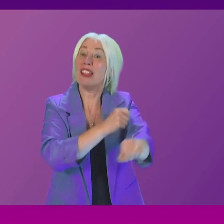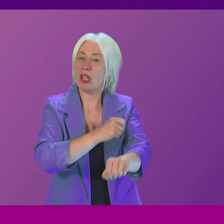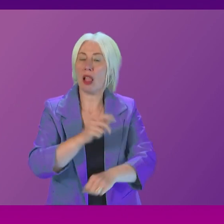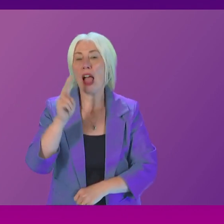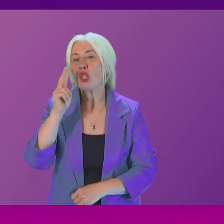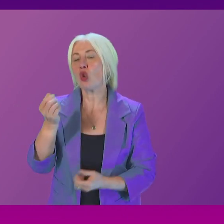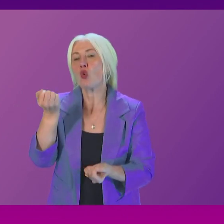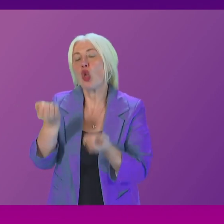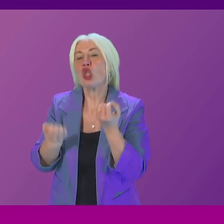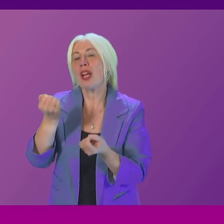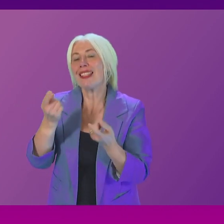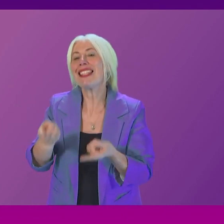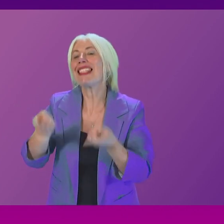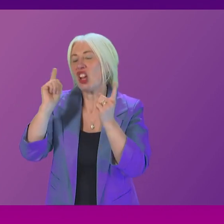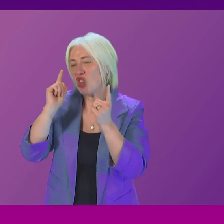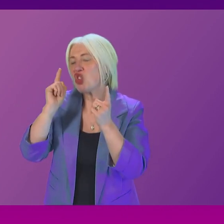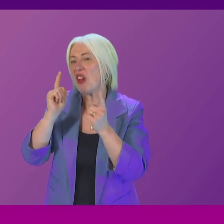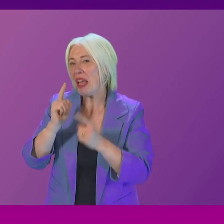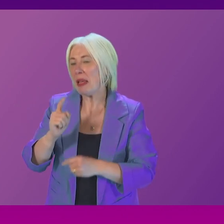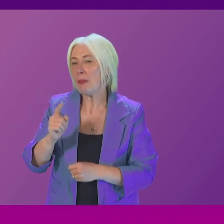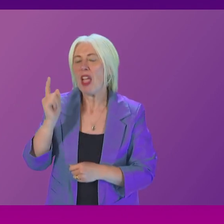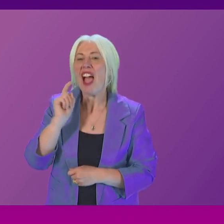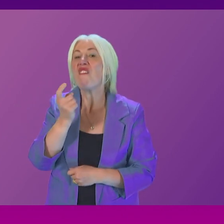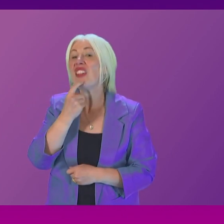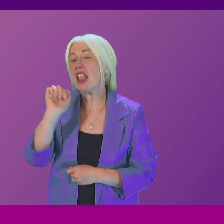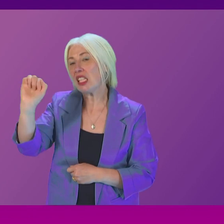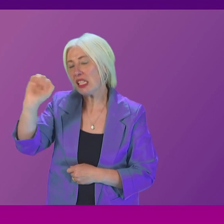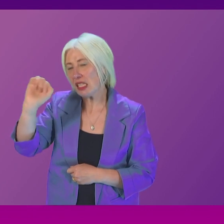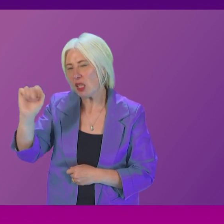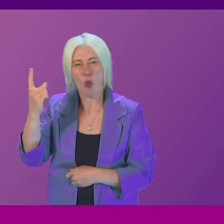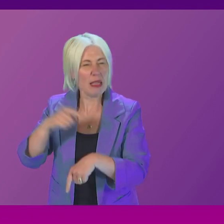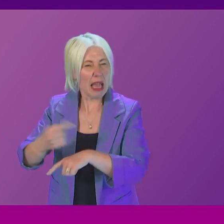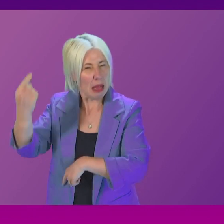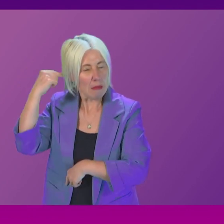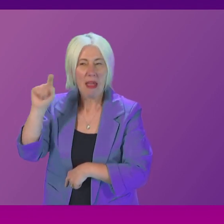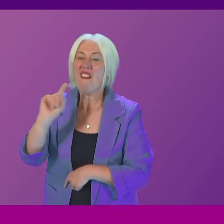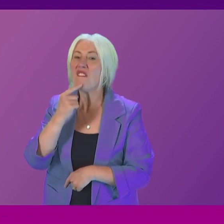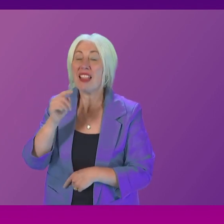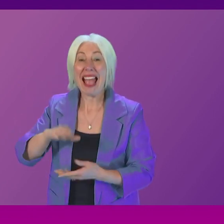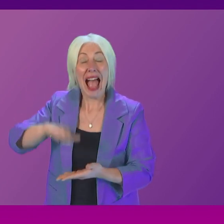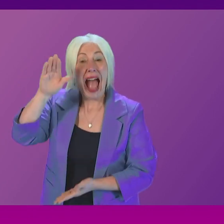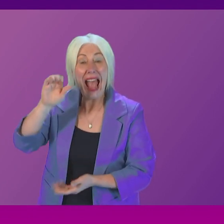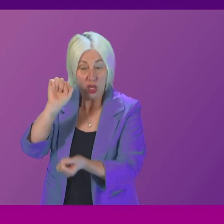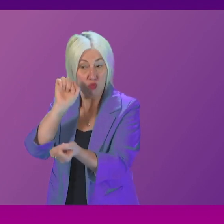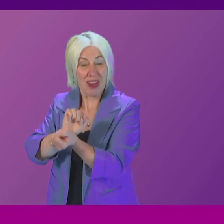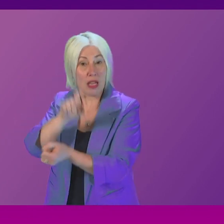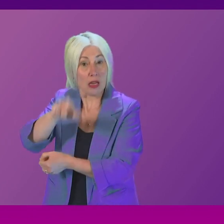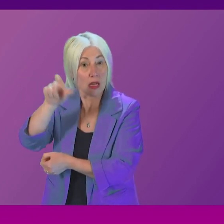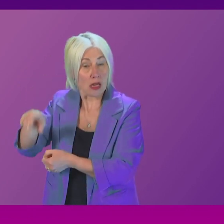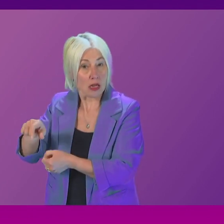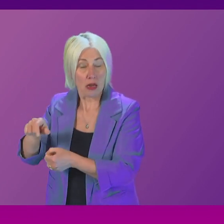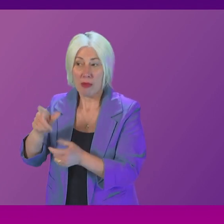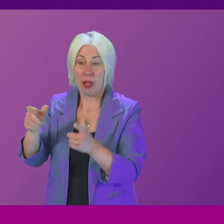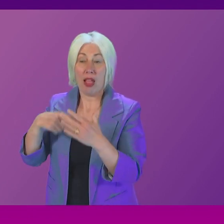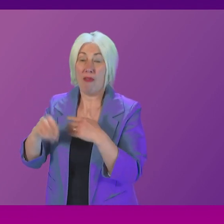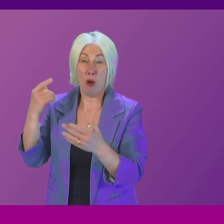Justice Secretary to a Finnish politician, and Finland at one point had the highest prison population per head, and over a